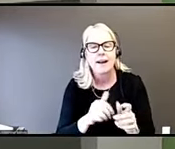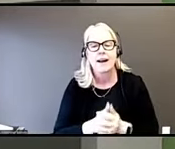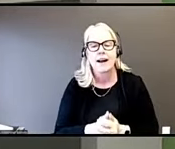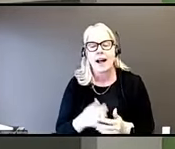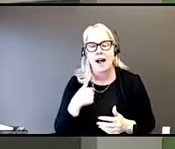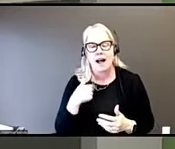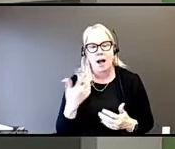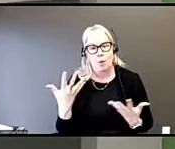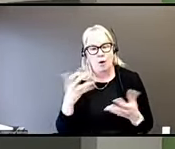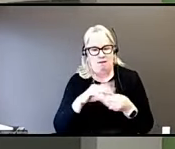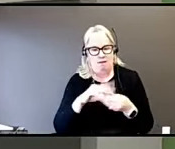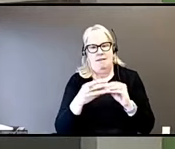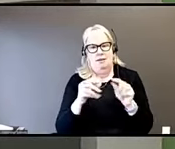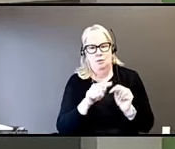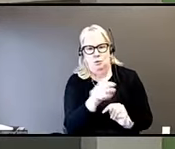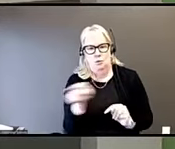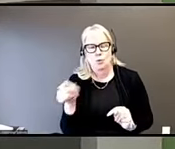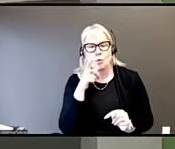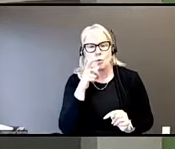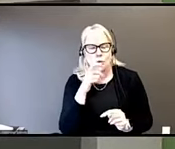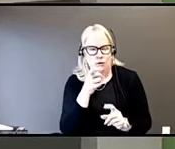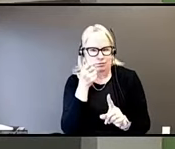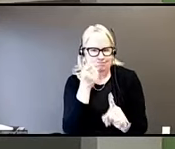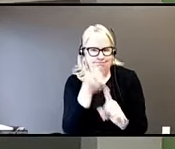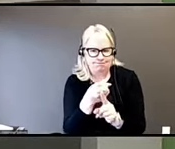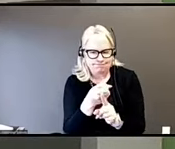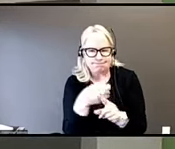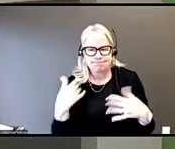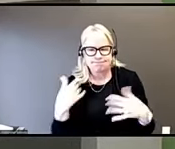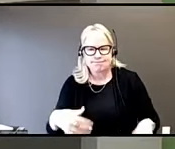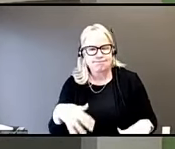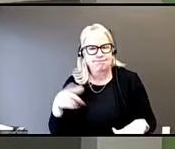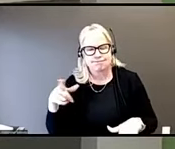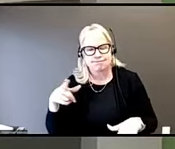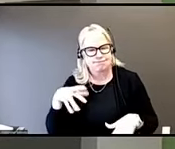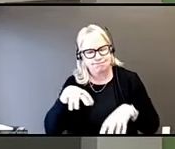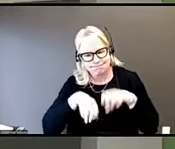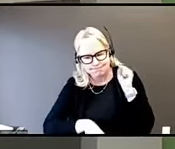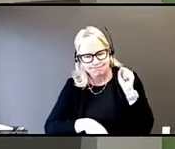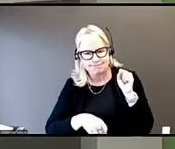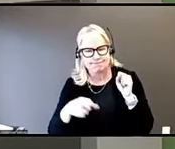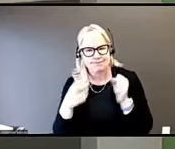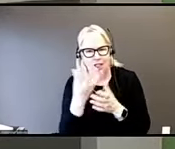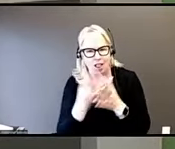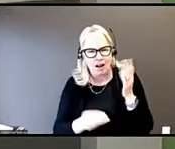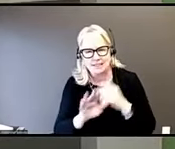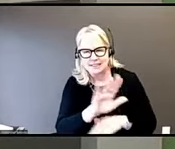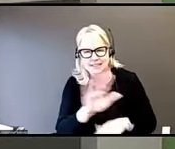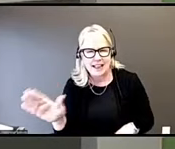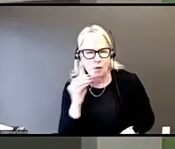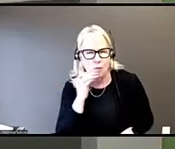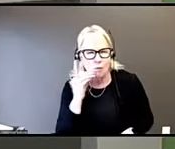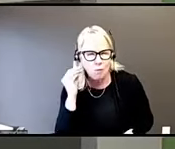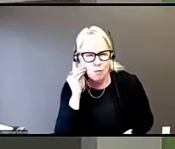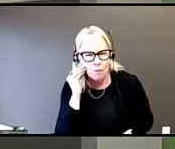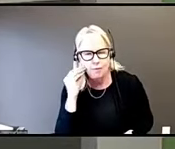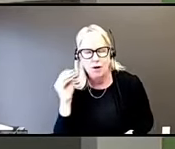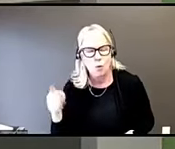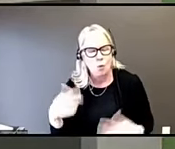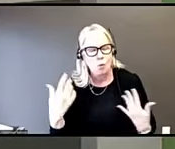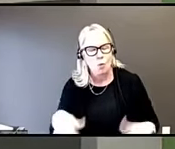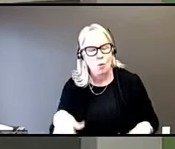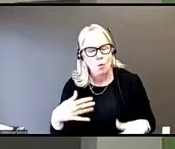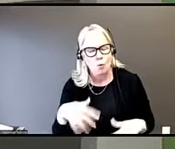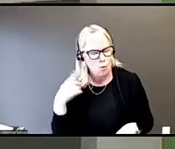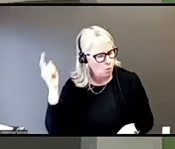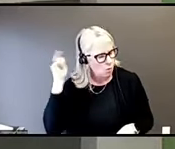affected, the people who are devastated by the loss of their home. They are foremost in our mind. And we're